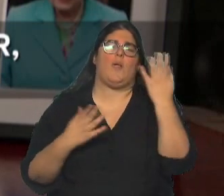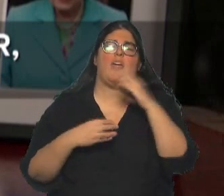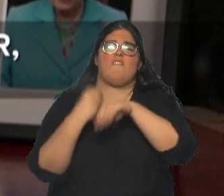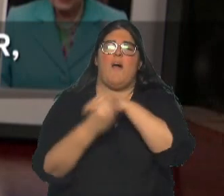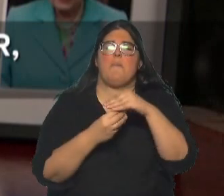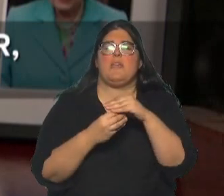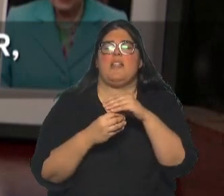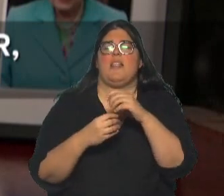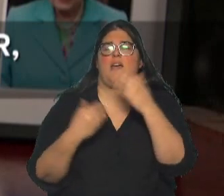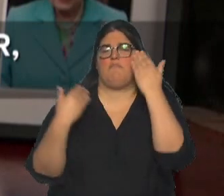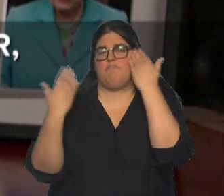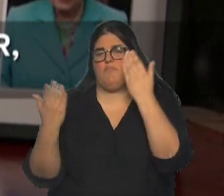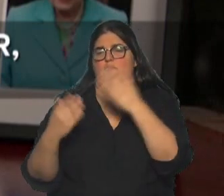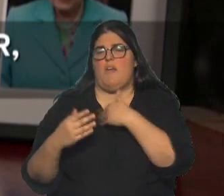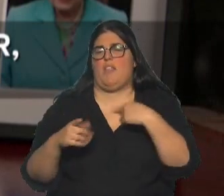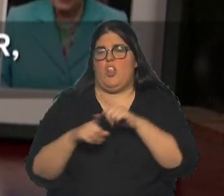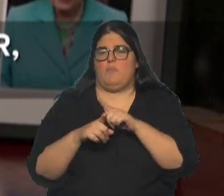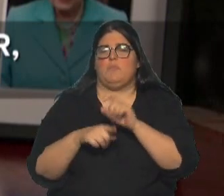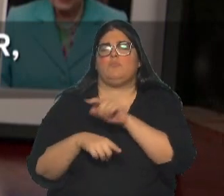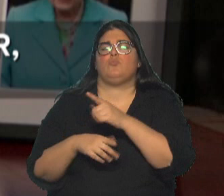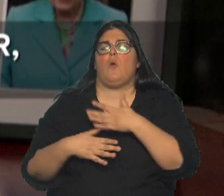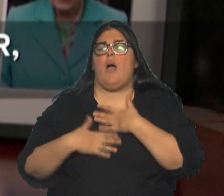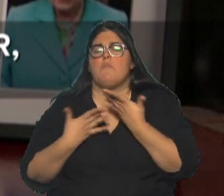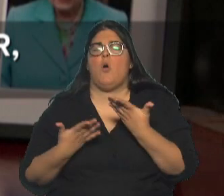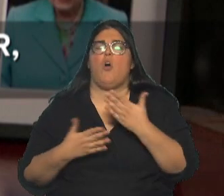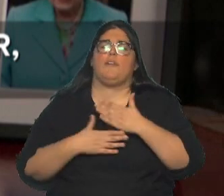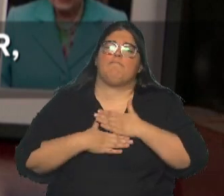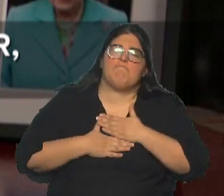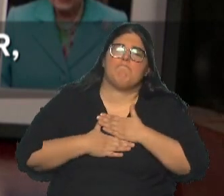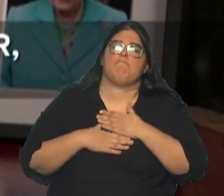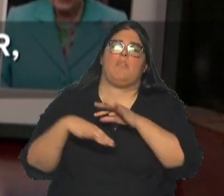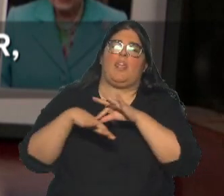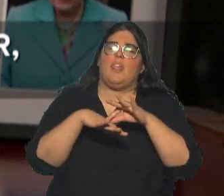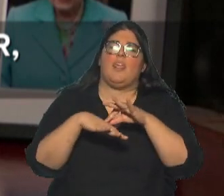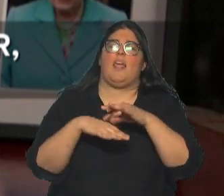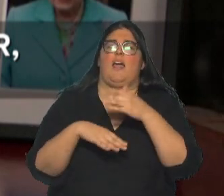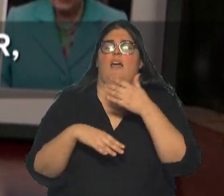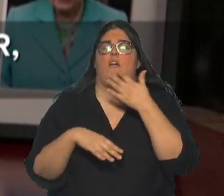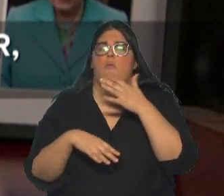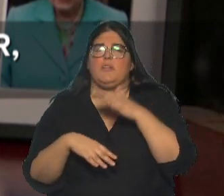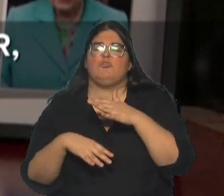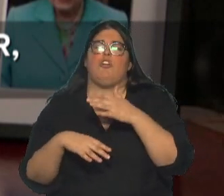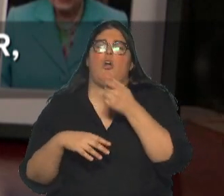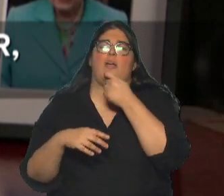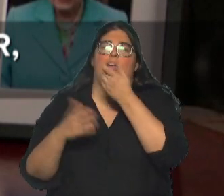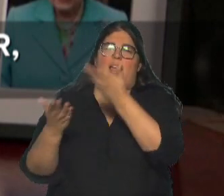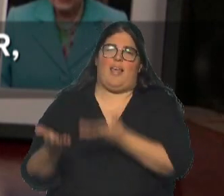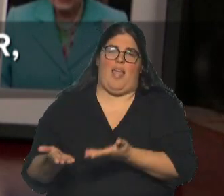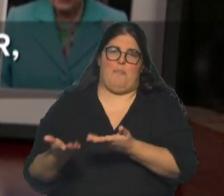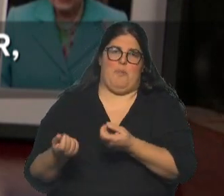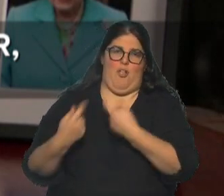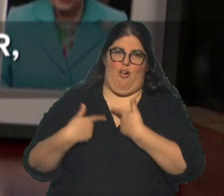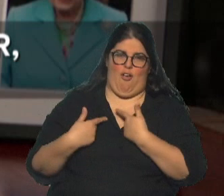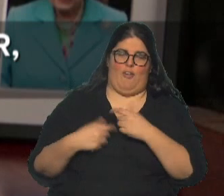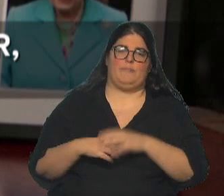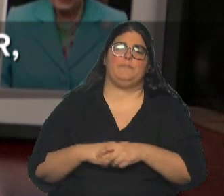to their mother, for her love, affection, guidance, understanding, and example.